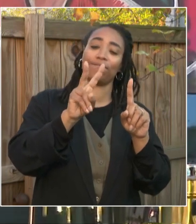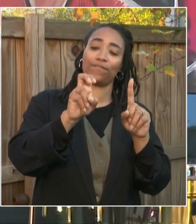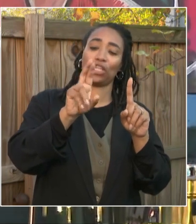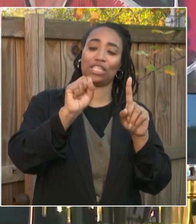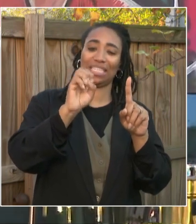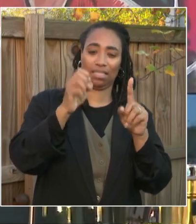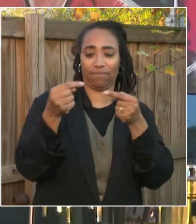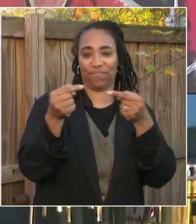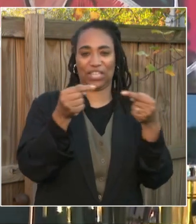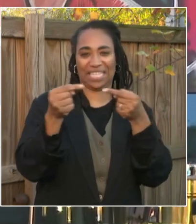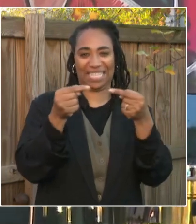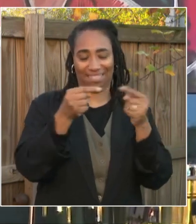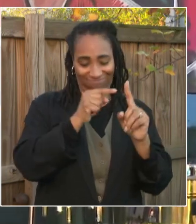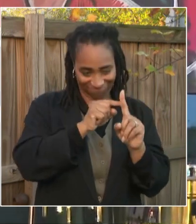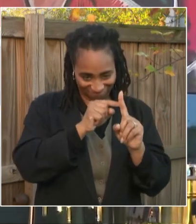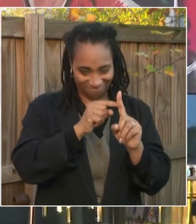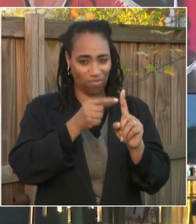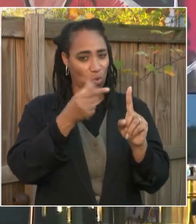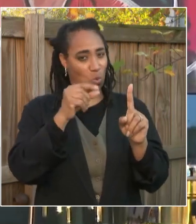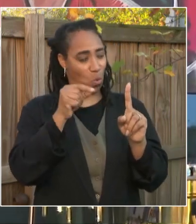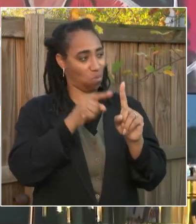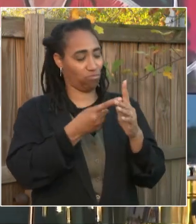Y'all give it up, Ronald Moten.